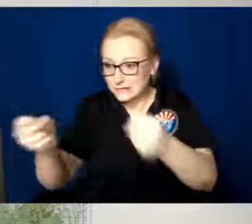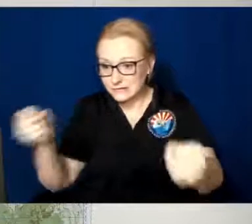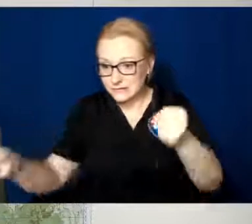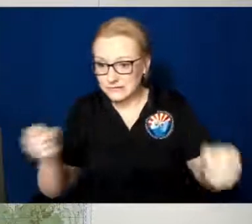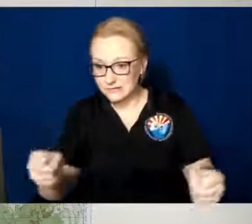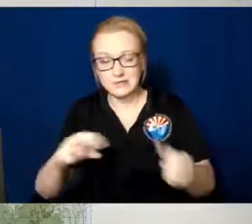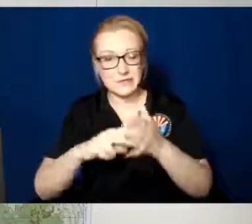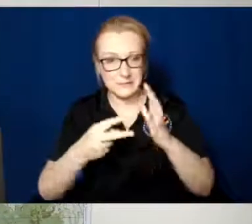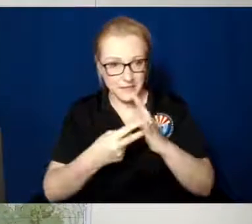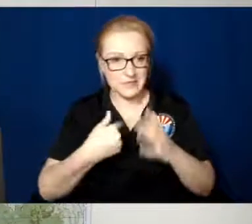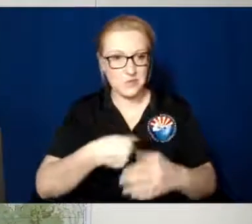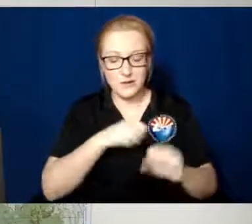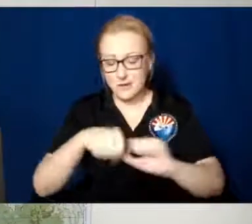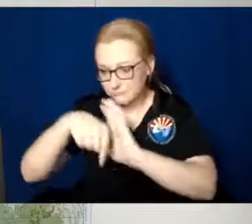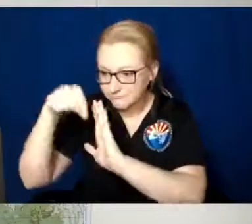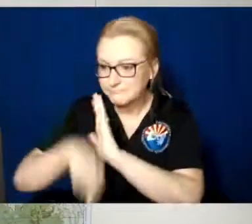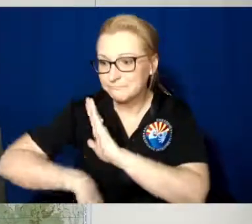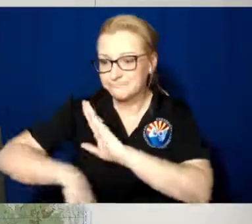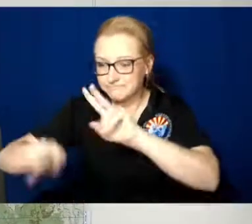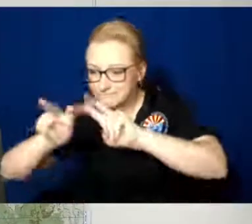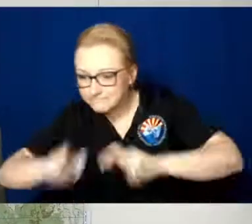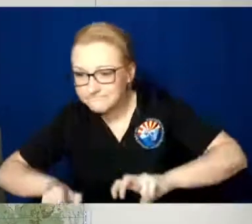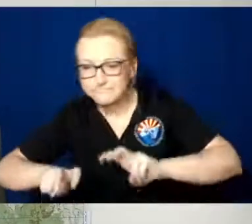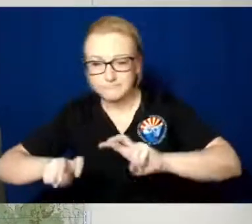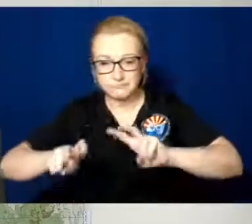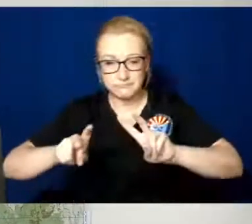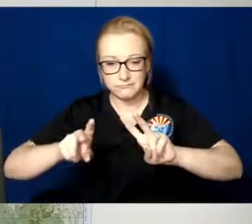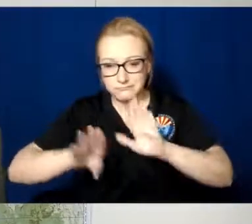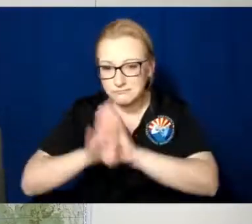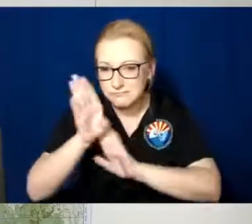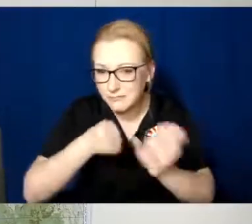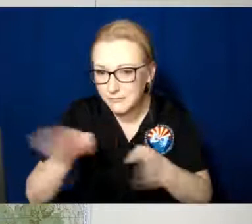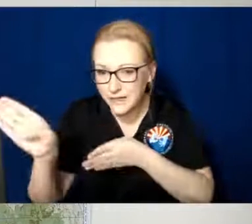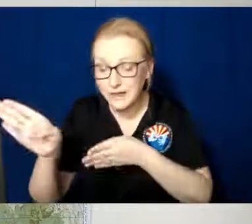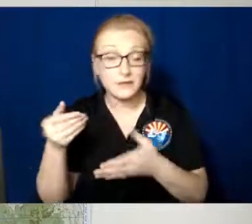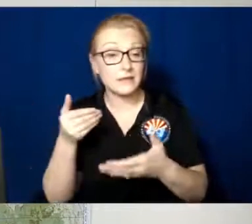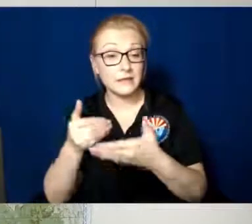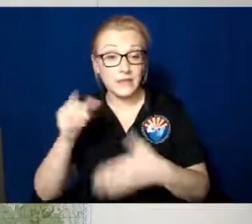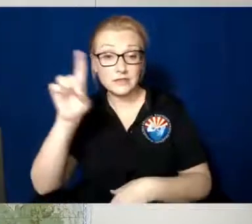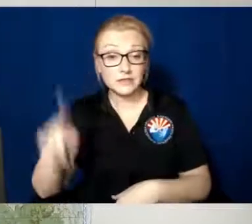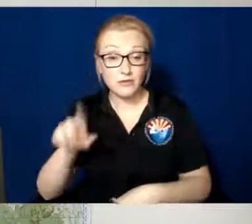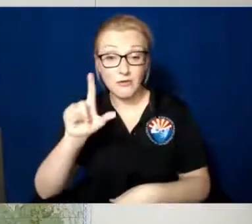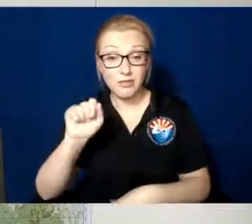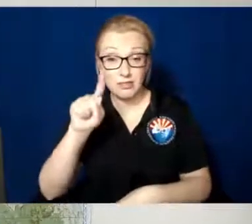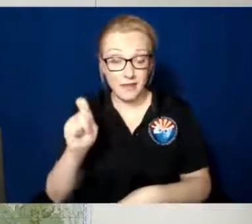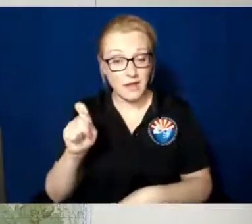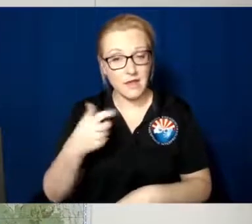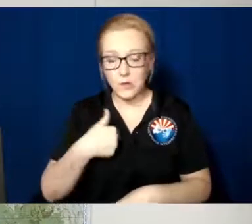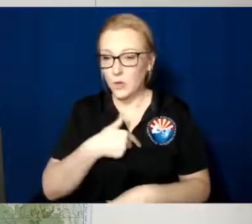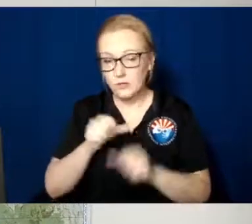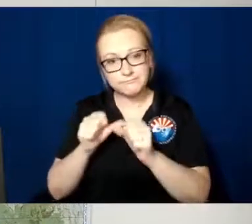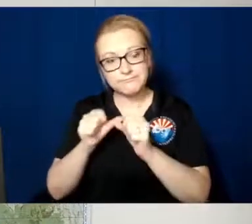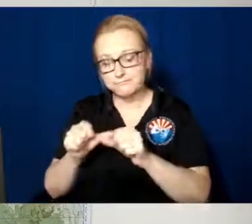to get down in here and really get a good plan built there. Out around Detroit Lake, we've continued to get in that